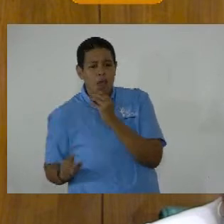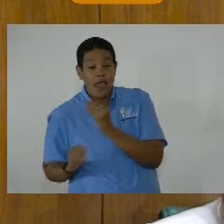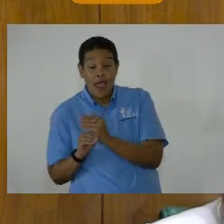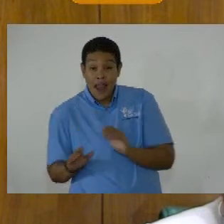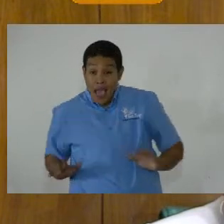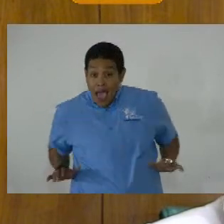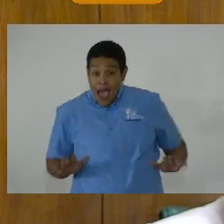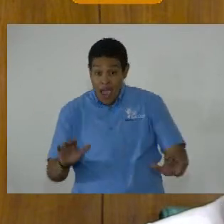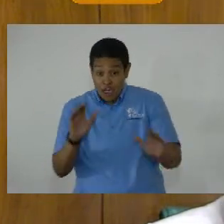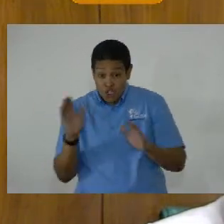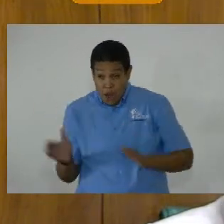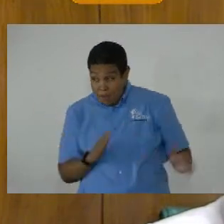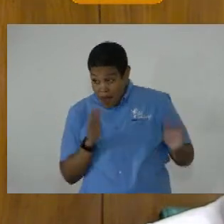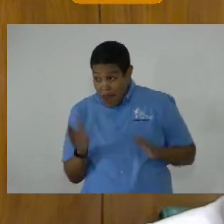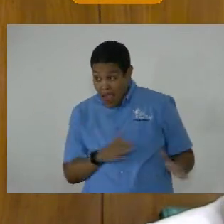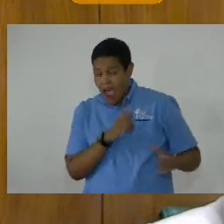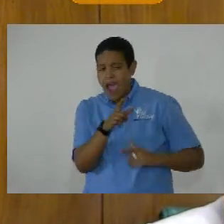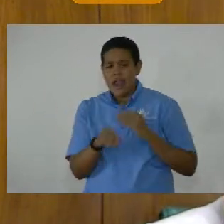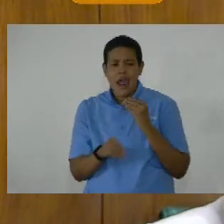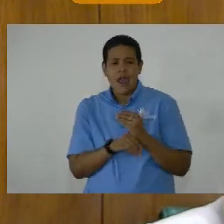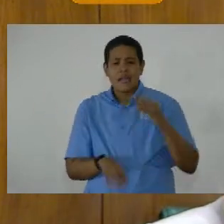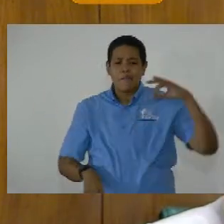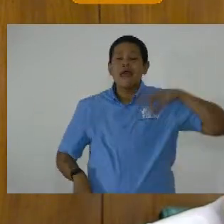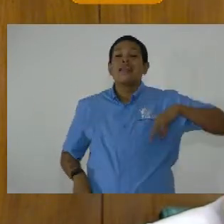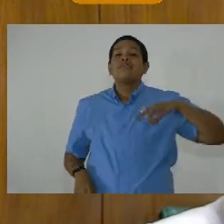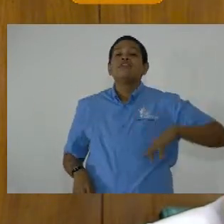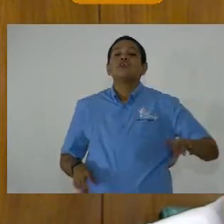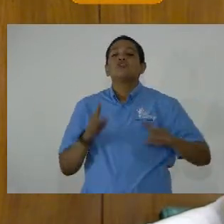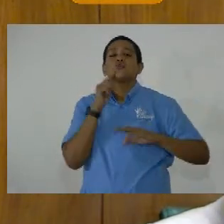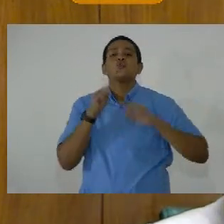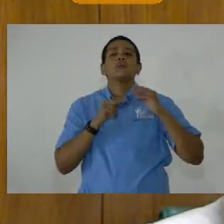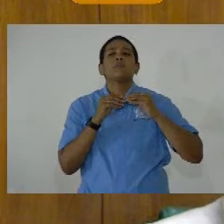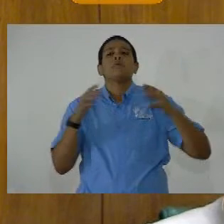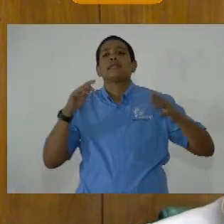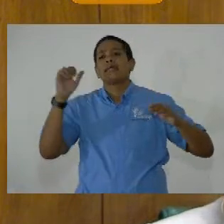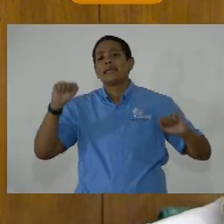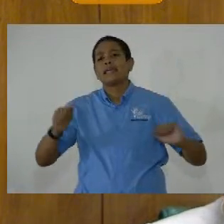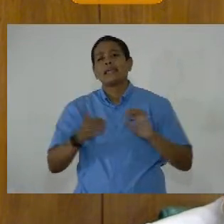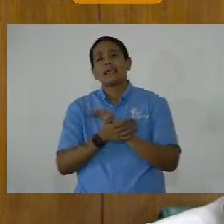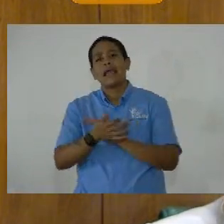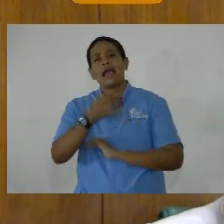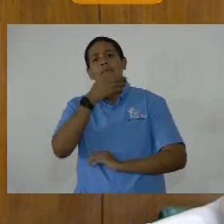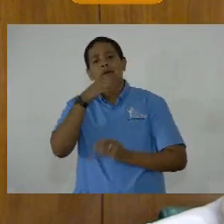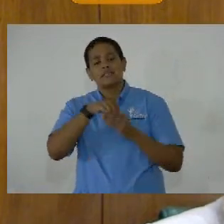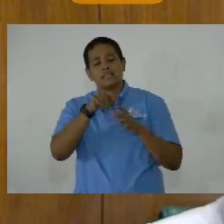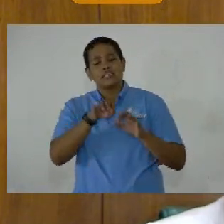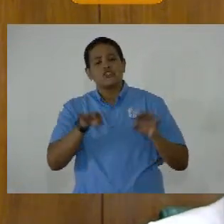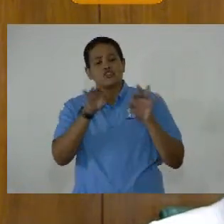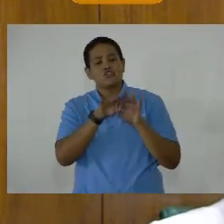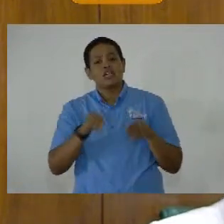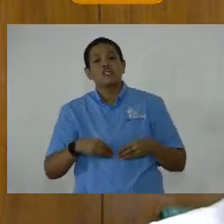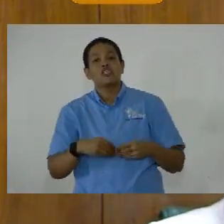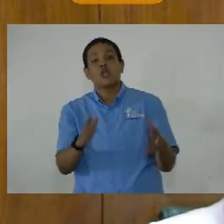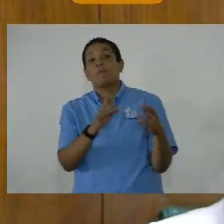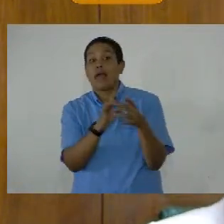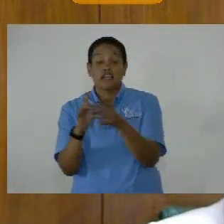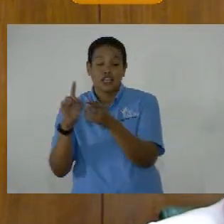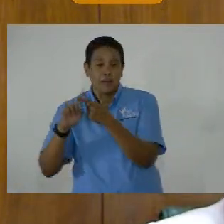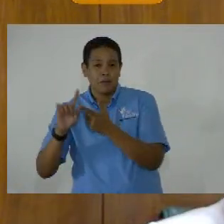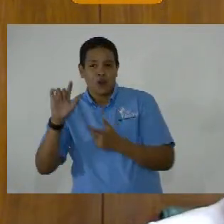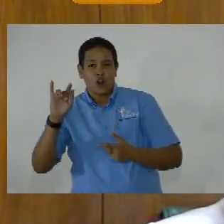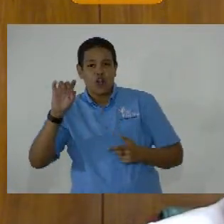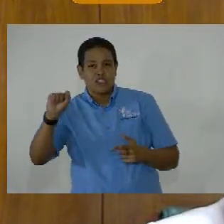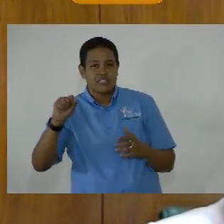action plans beneficial to building capacity in this critical supply chain and logistics